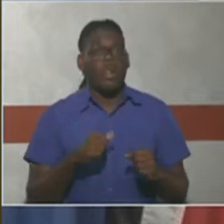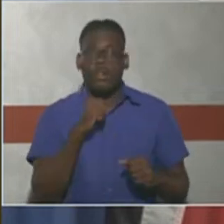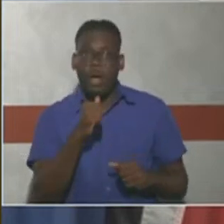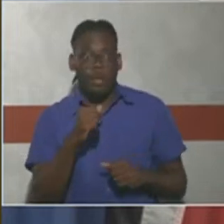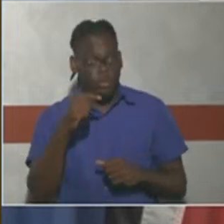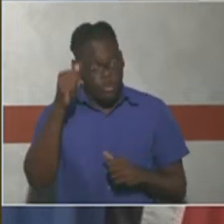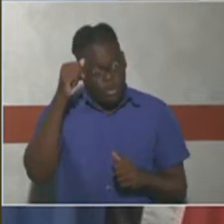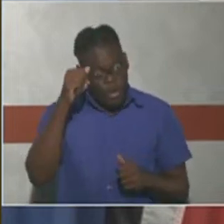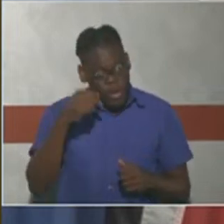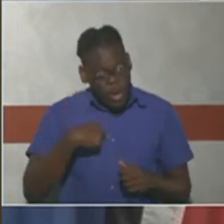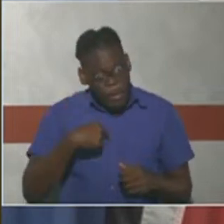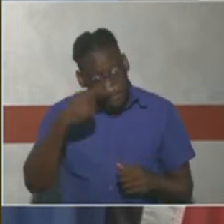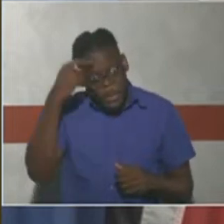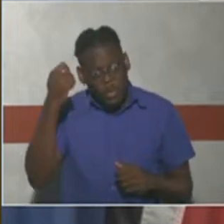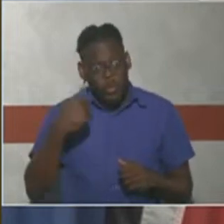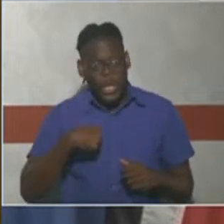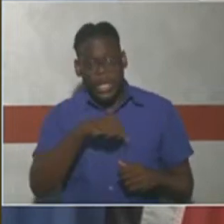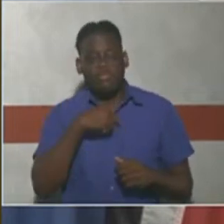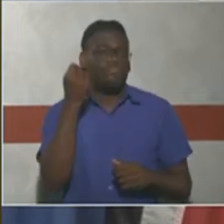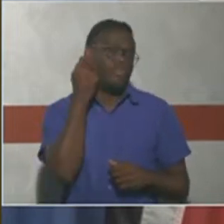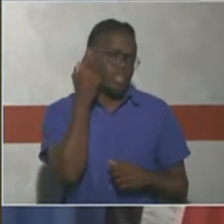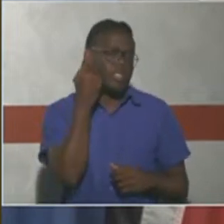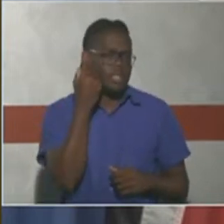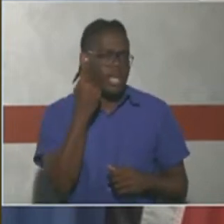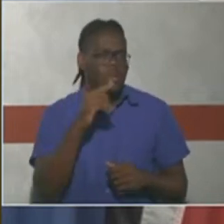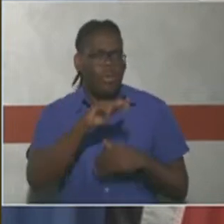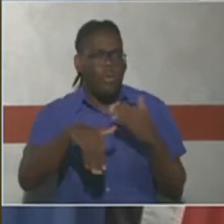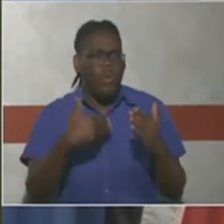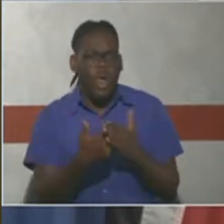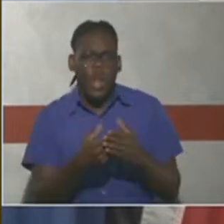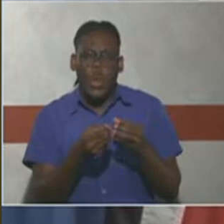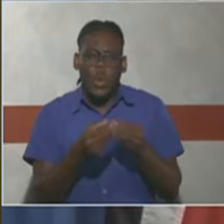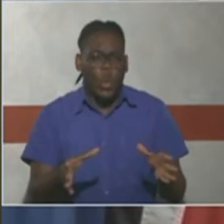of being shy at the creation of these